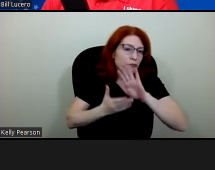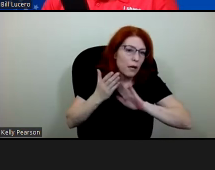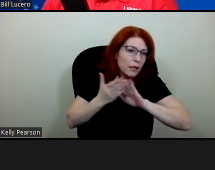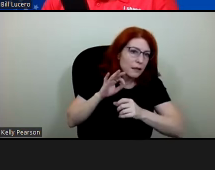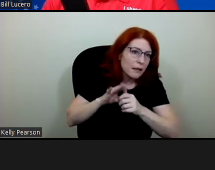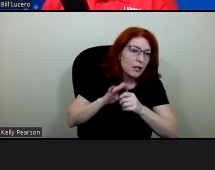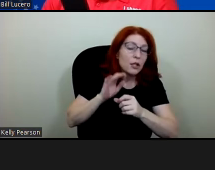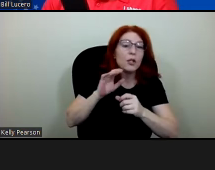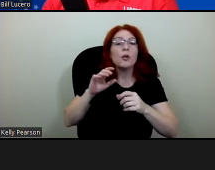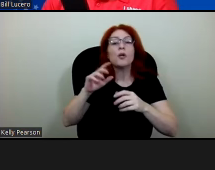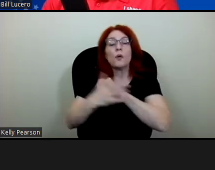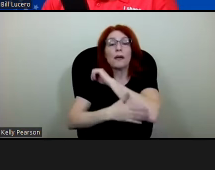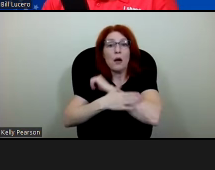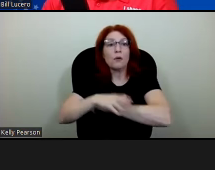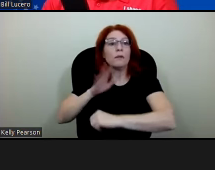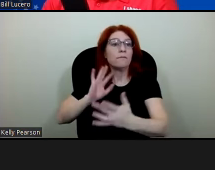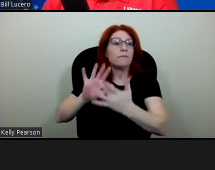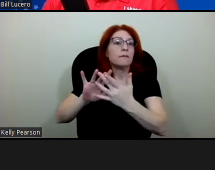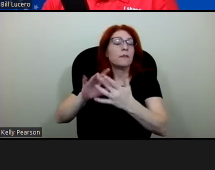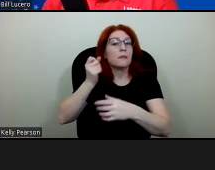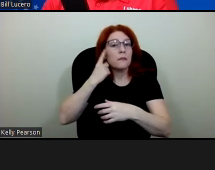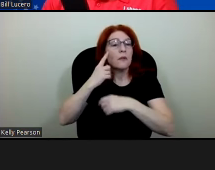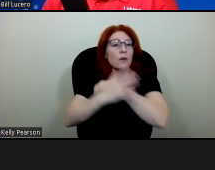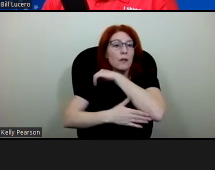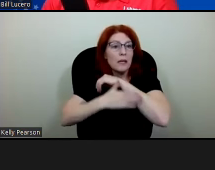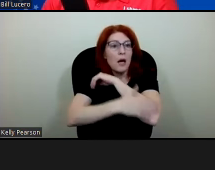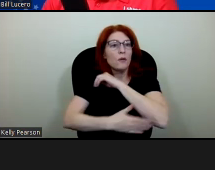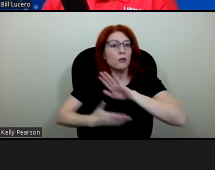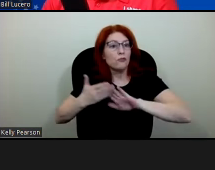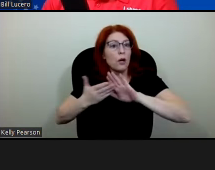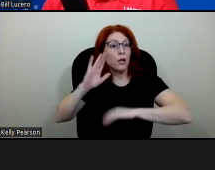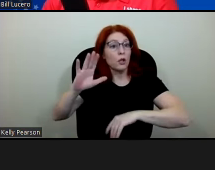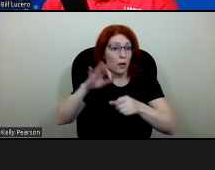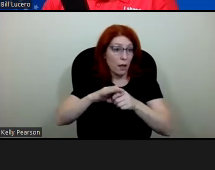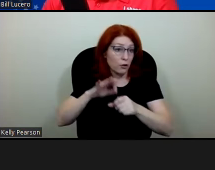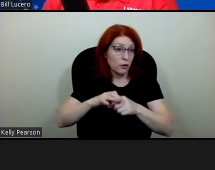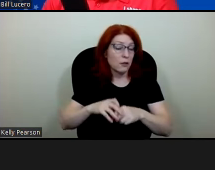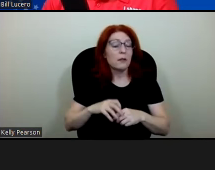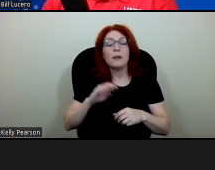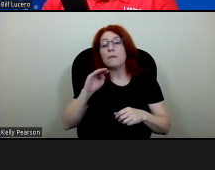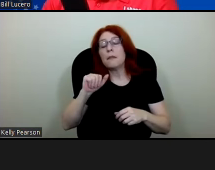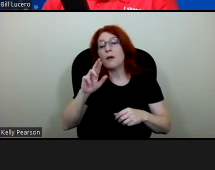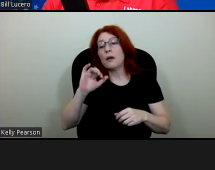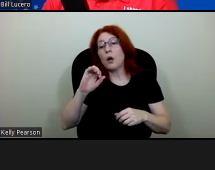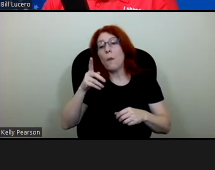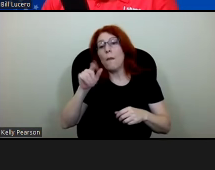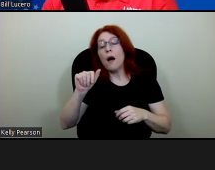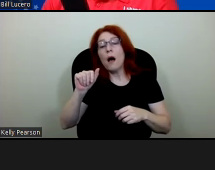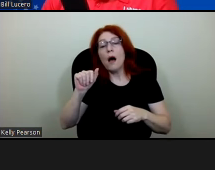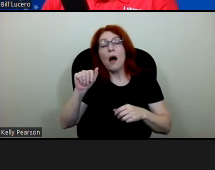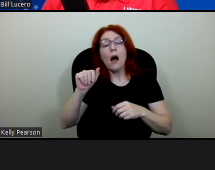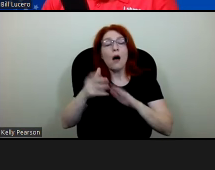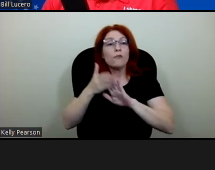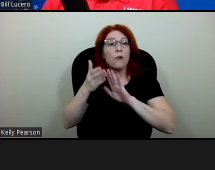out to your counties. Remember, your counties run your elections. Maricopa County runs the elections for citizens of